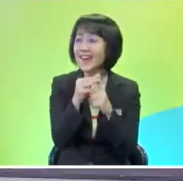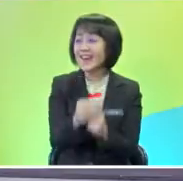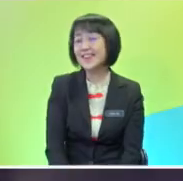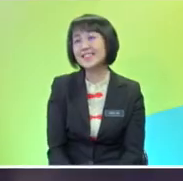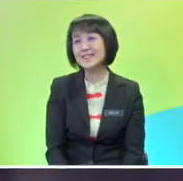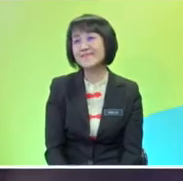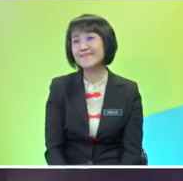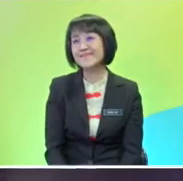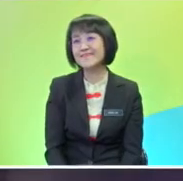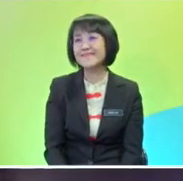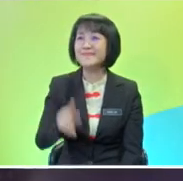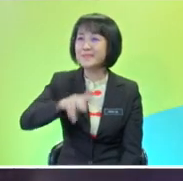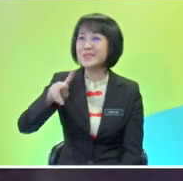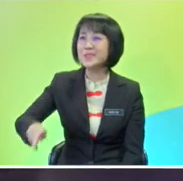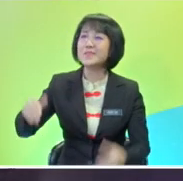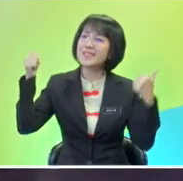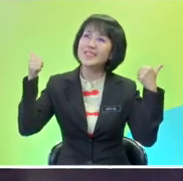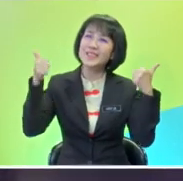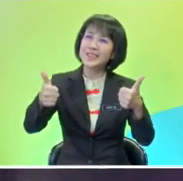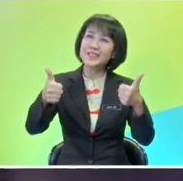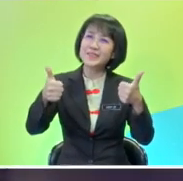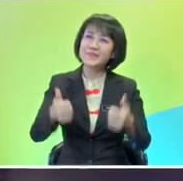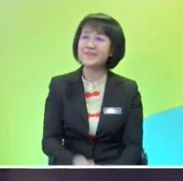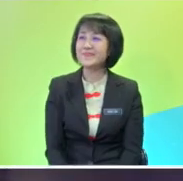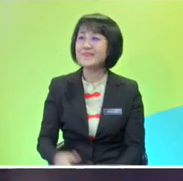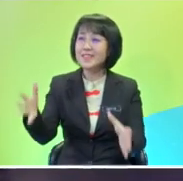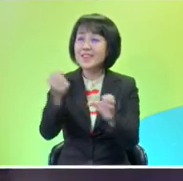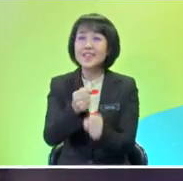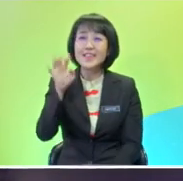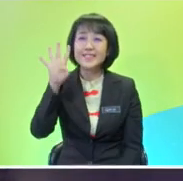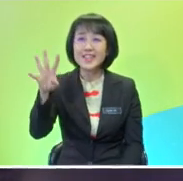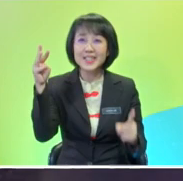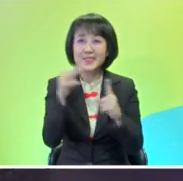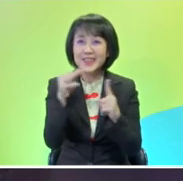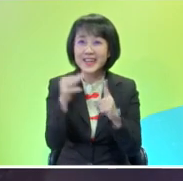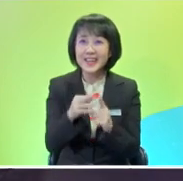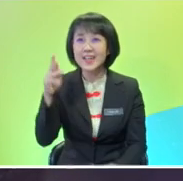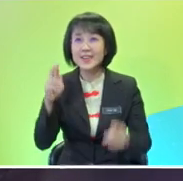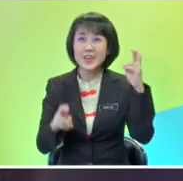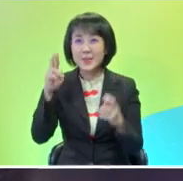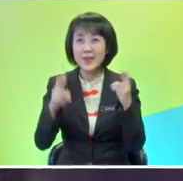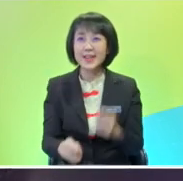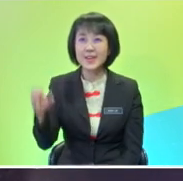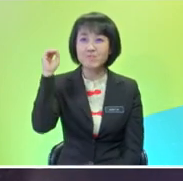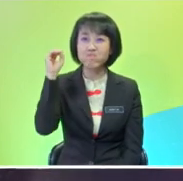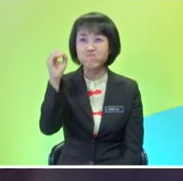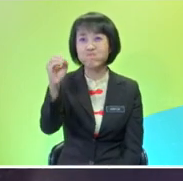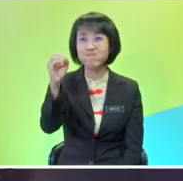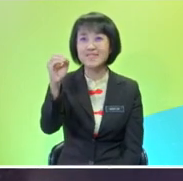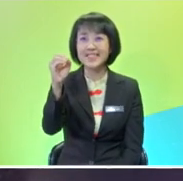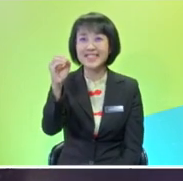pupils obviously did very well. They got 4 points and Robot has got